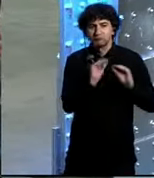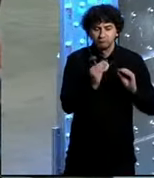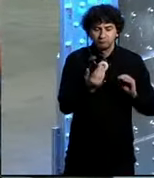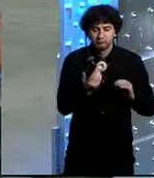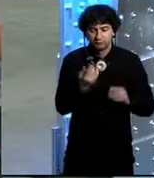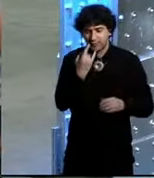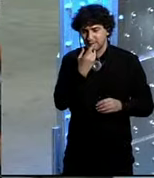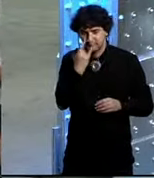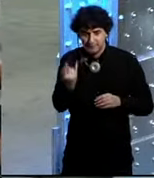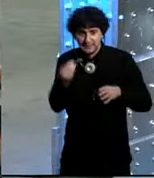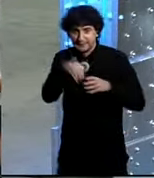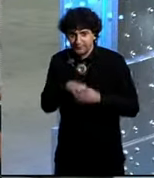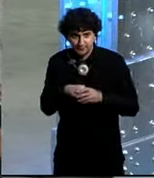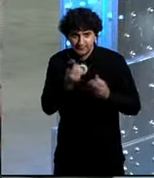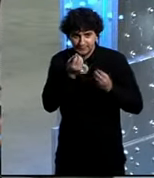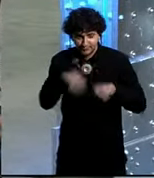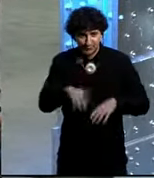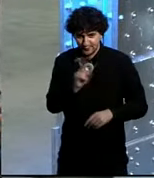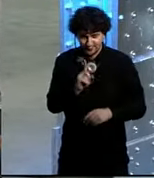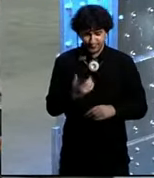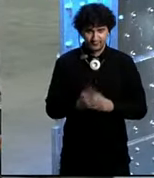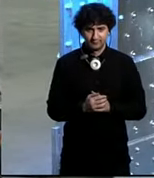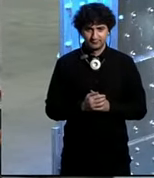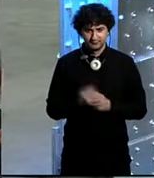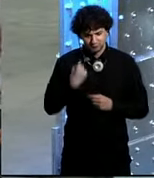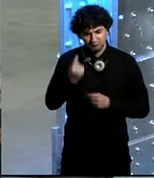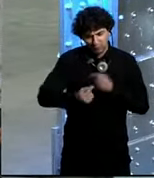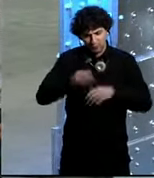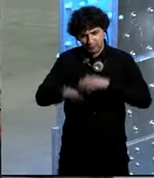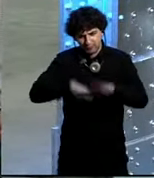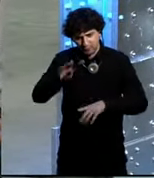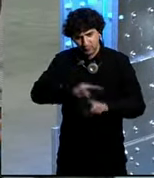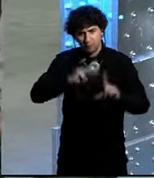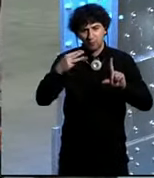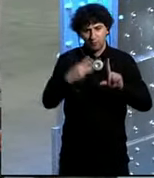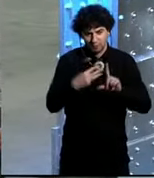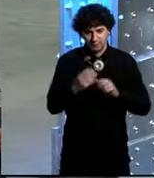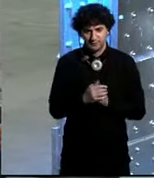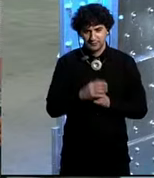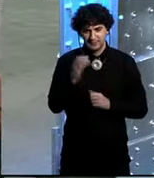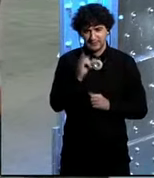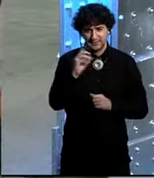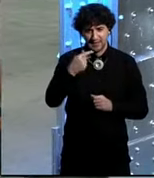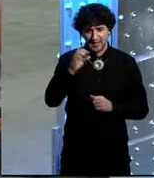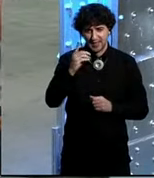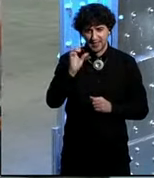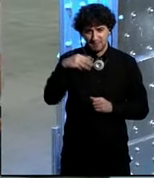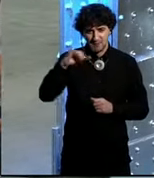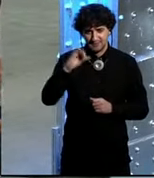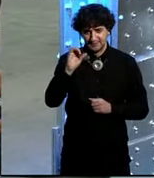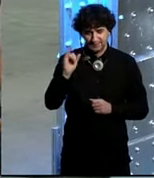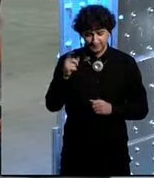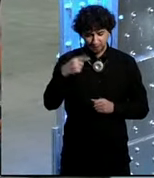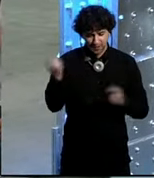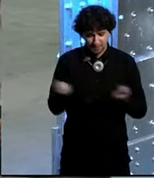story, it was hard to link both things, but now, I mean, the Macy's web series created by